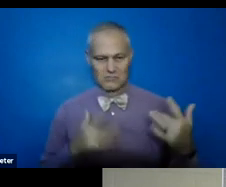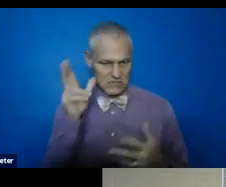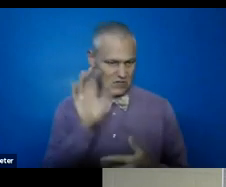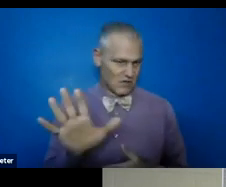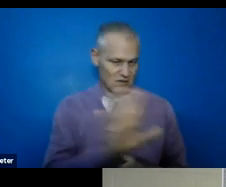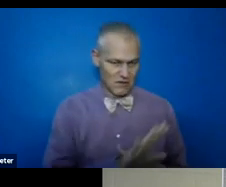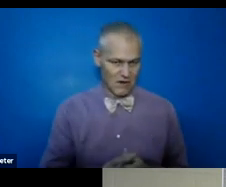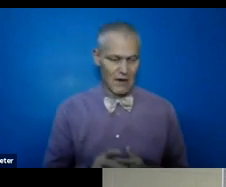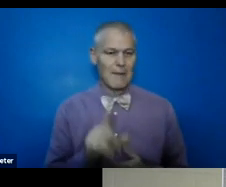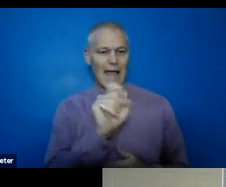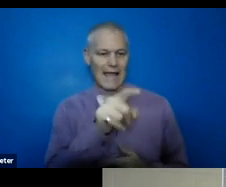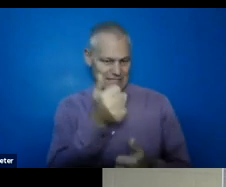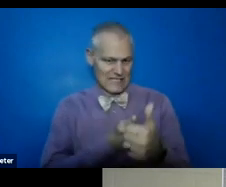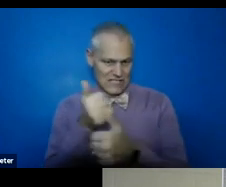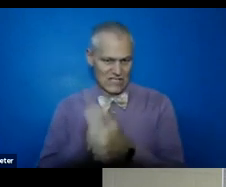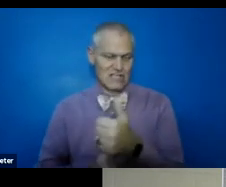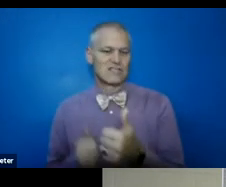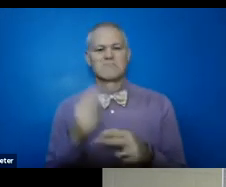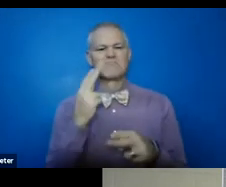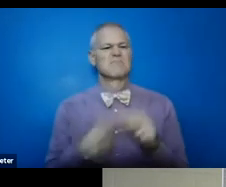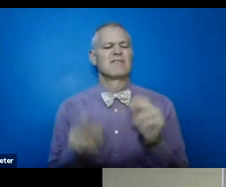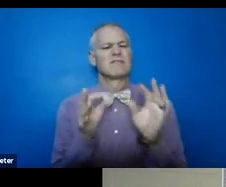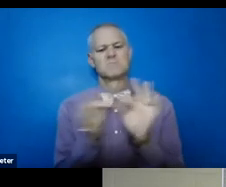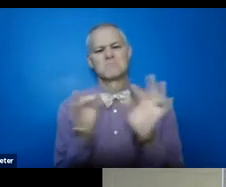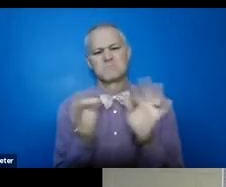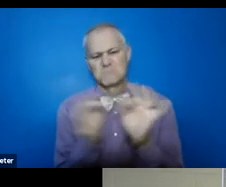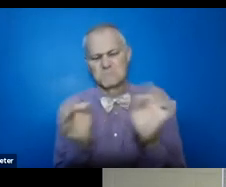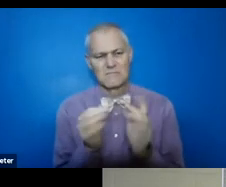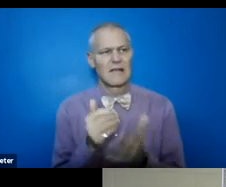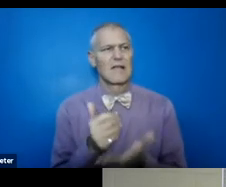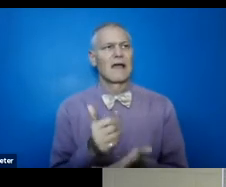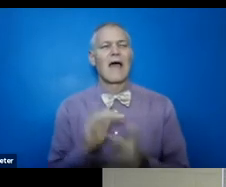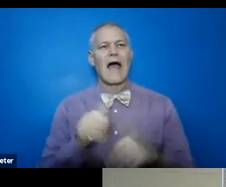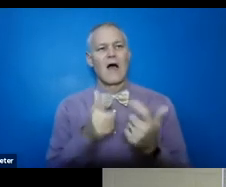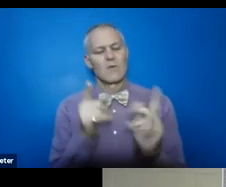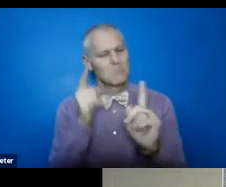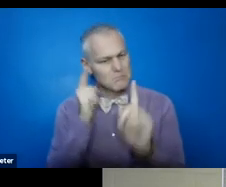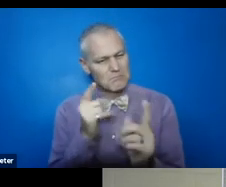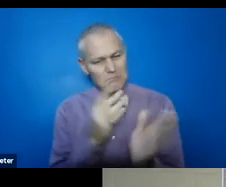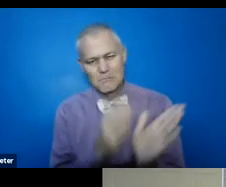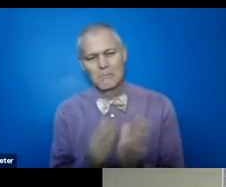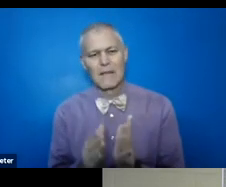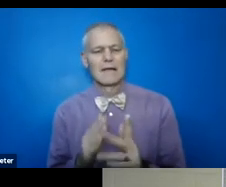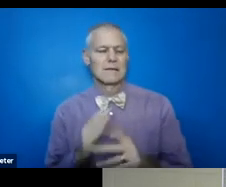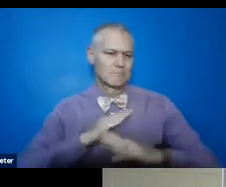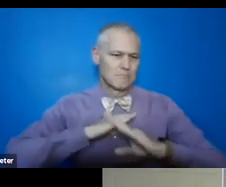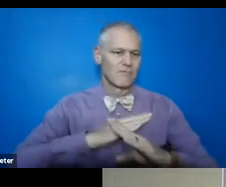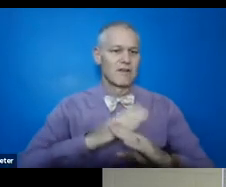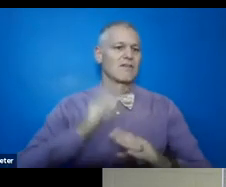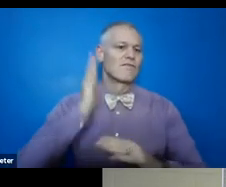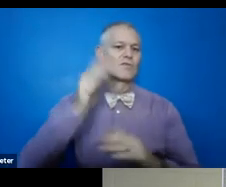each of you to briefly discuss your work and how it seeks to prevent future violence. And I'm going to start with you, Brian.